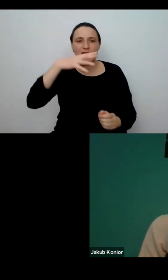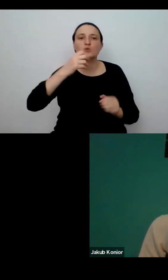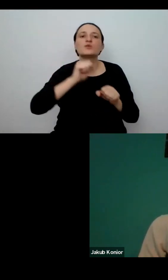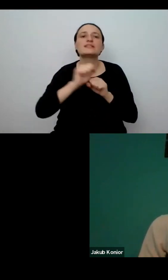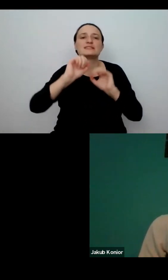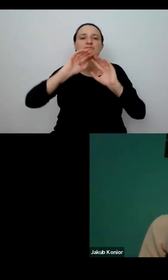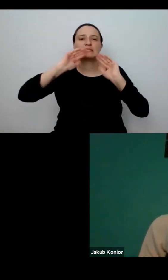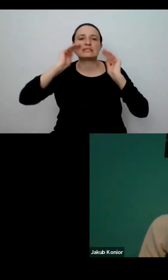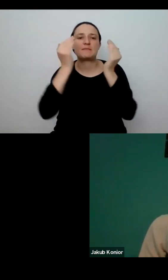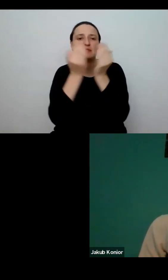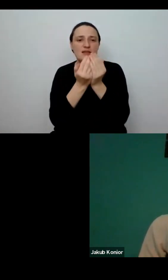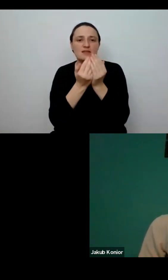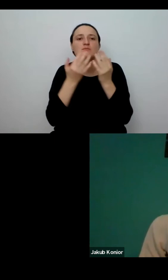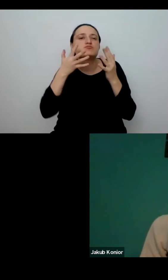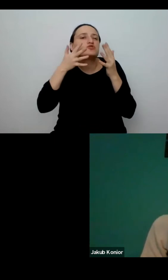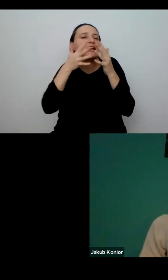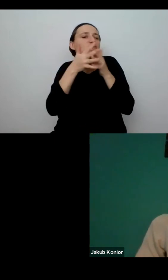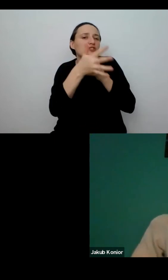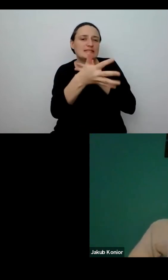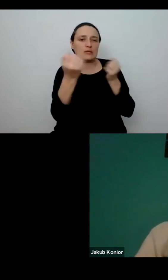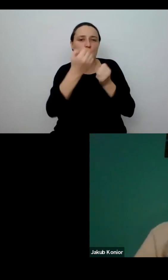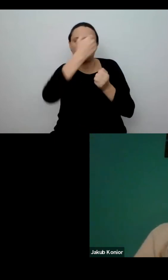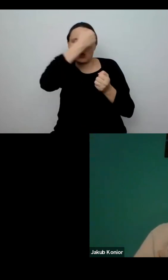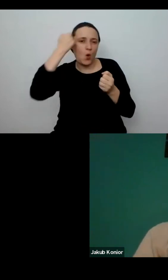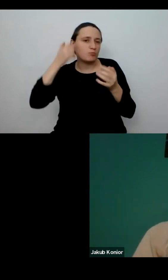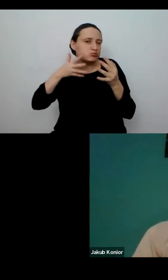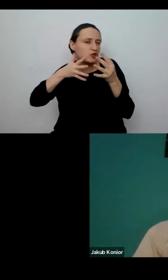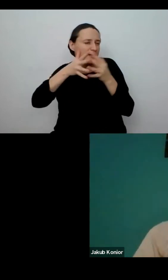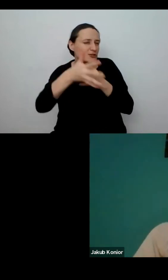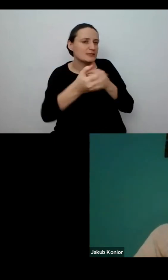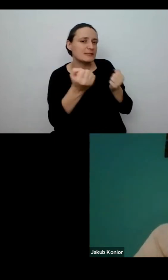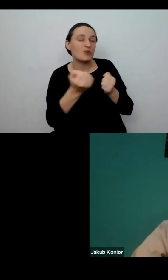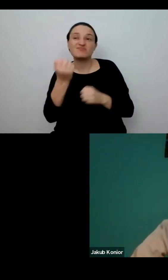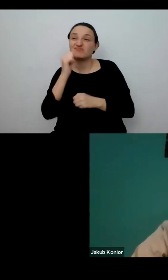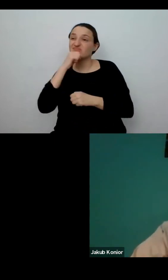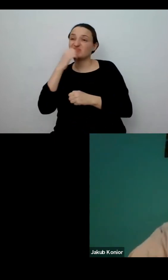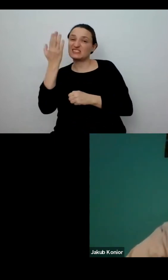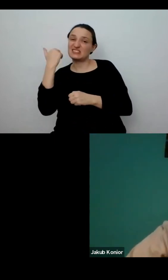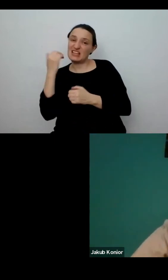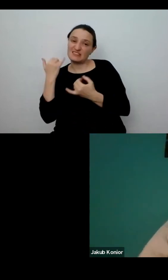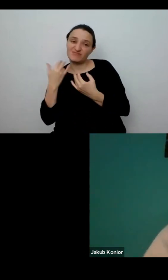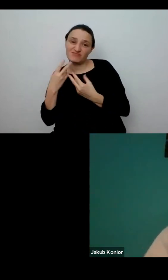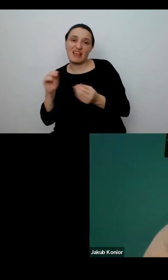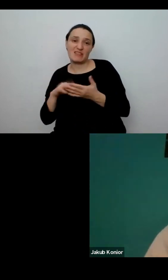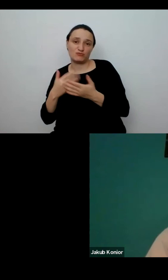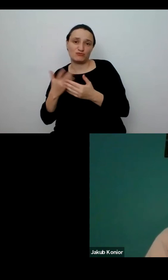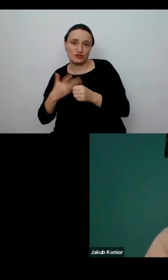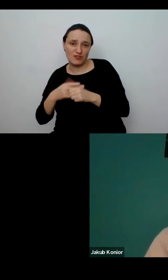sodium lamp, which is 30 years old. And if we want to